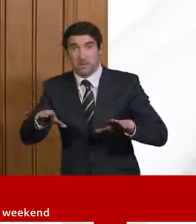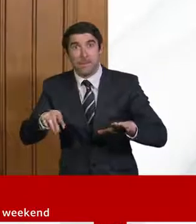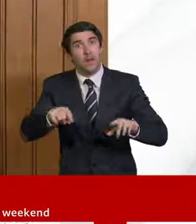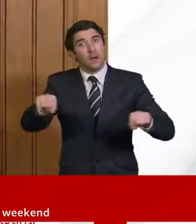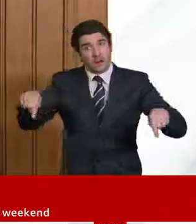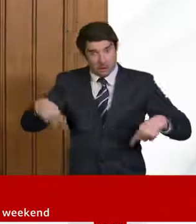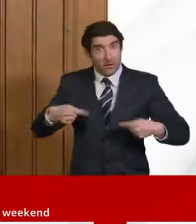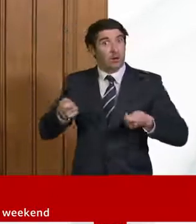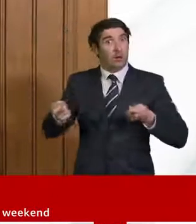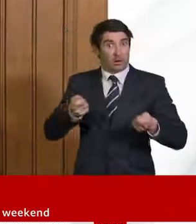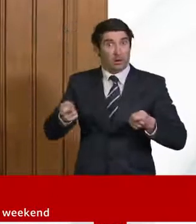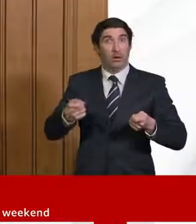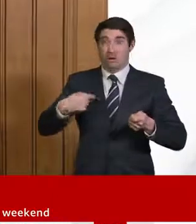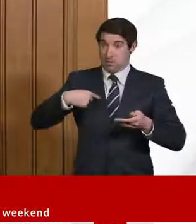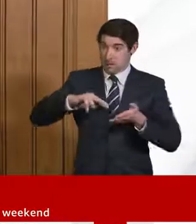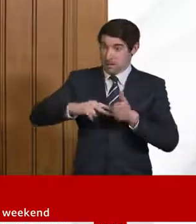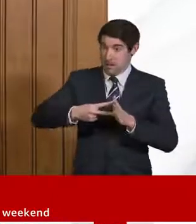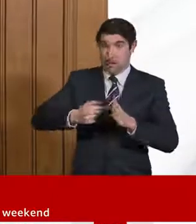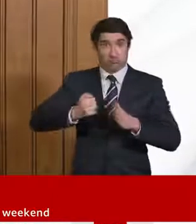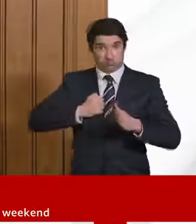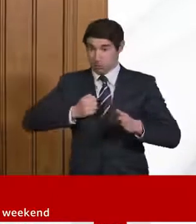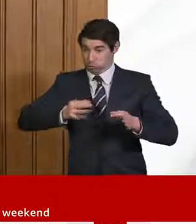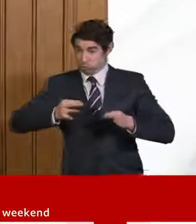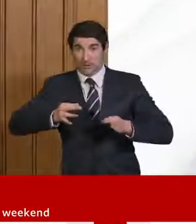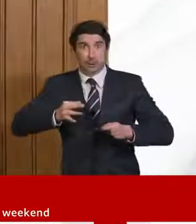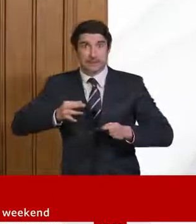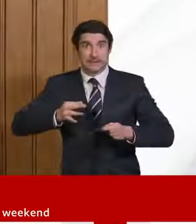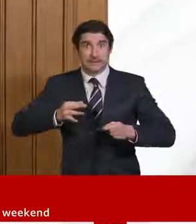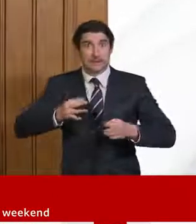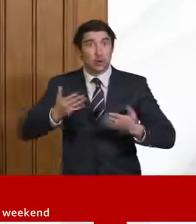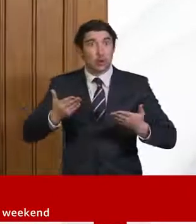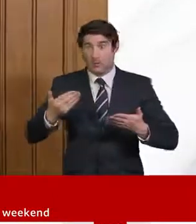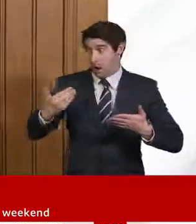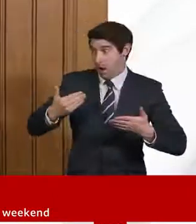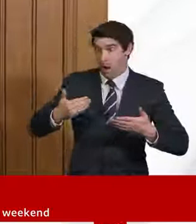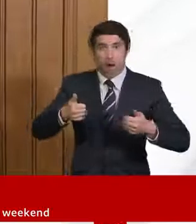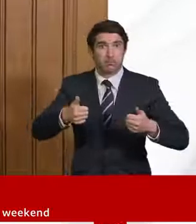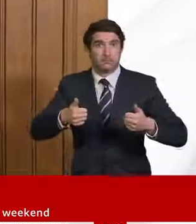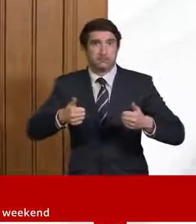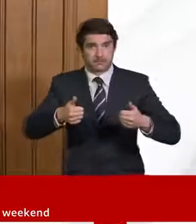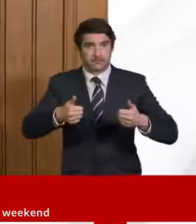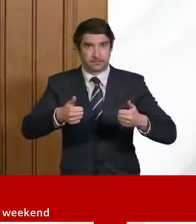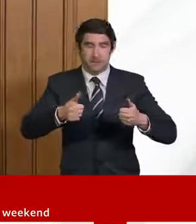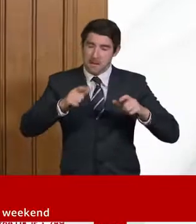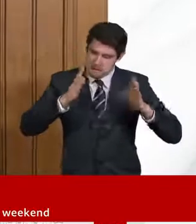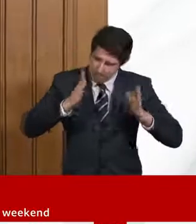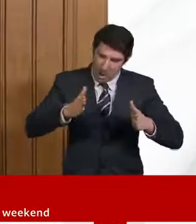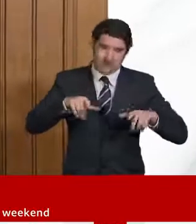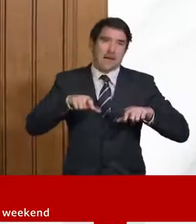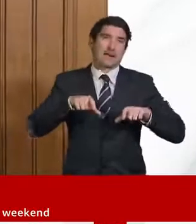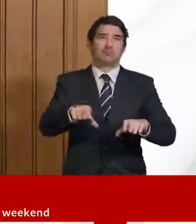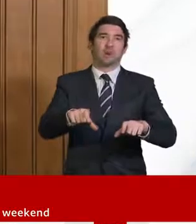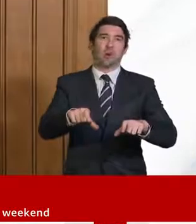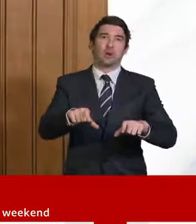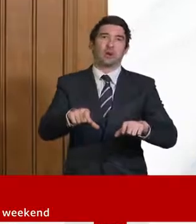start, and we mustn't let go of the measures and let go of everything that we're doing. We have to keep the foot on the